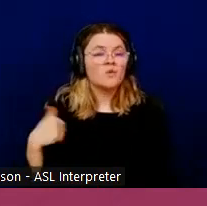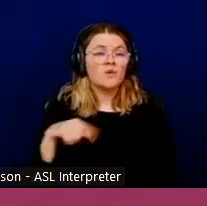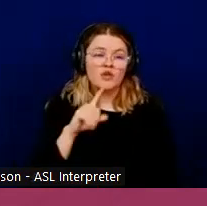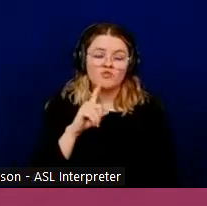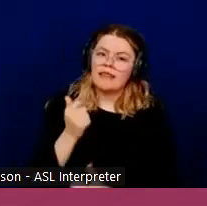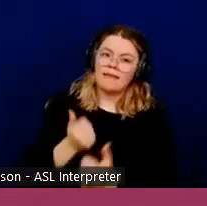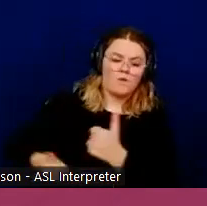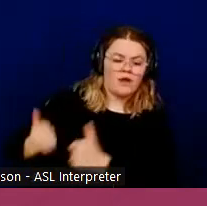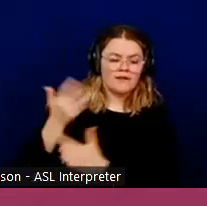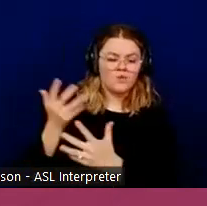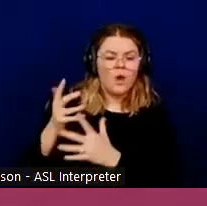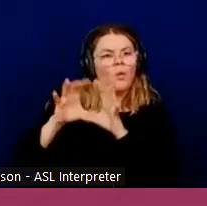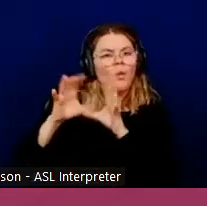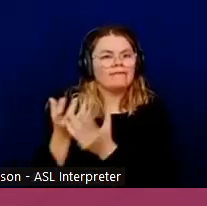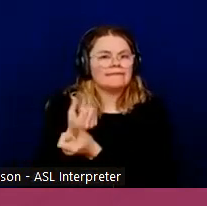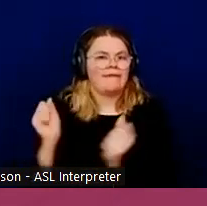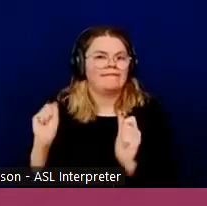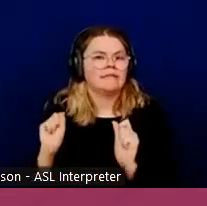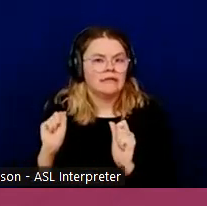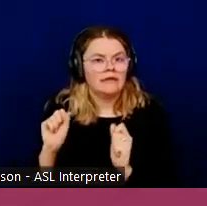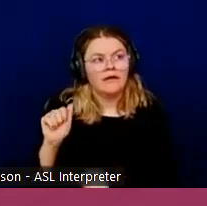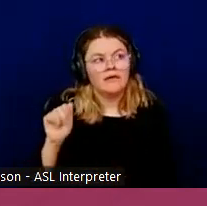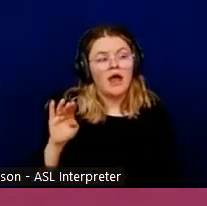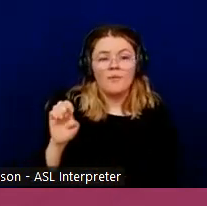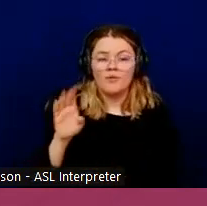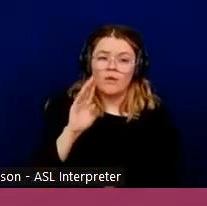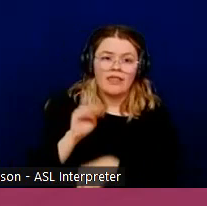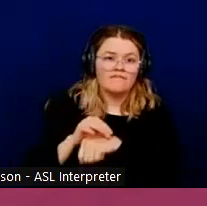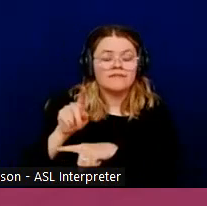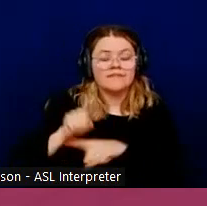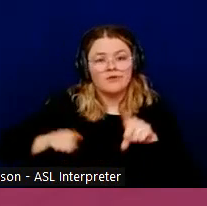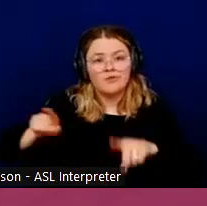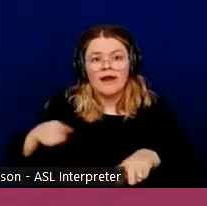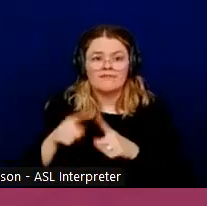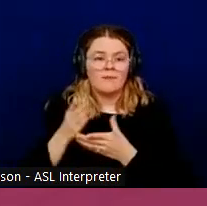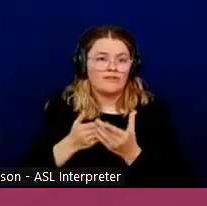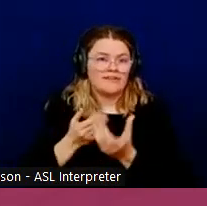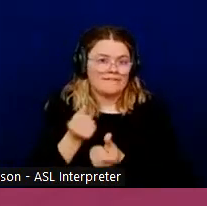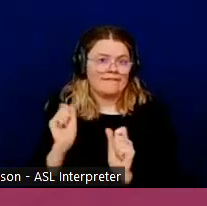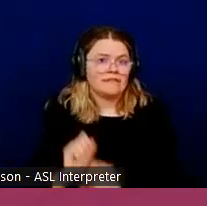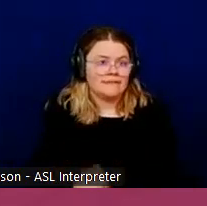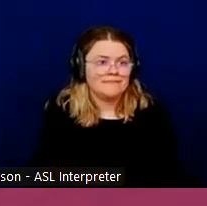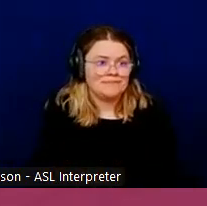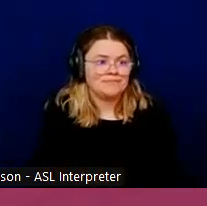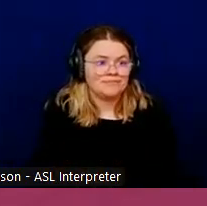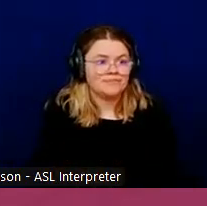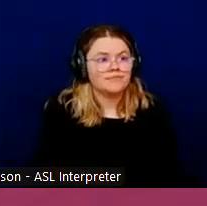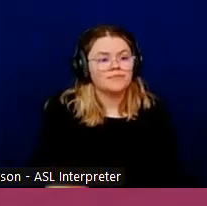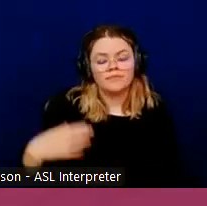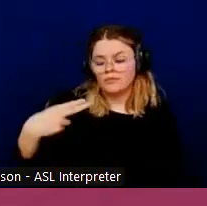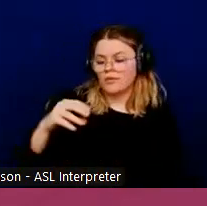talked about how abuse impacts all dimensions of wellness and all types of safety. Holistic safety